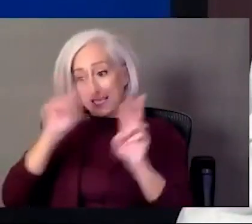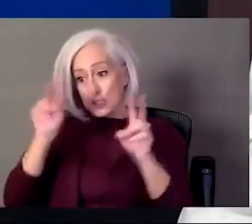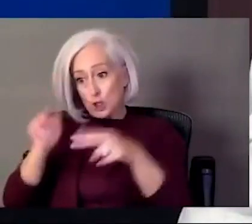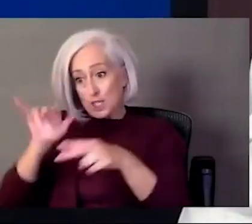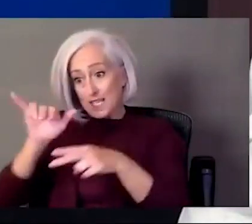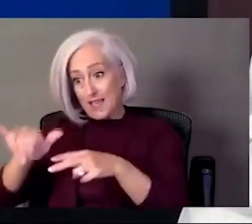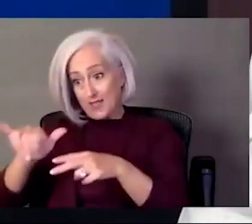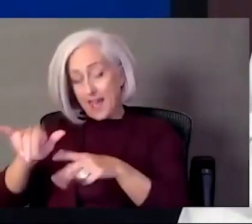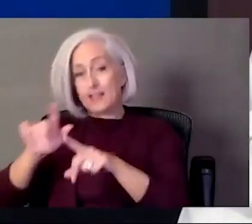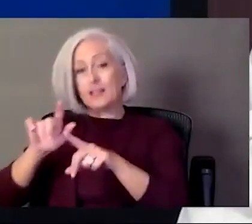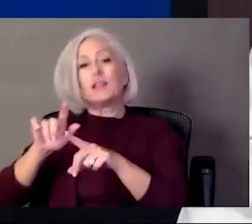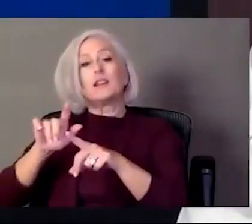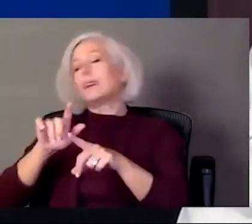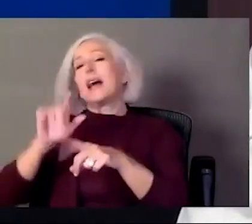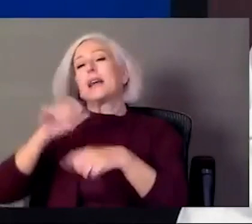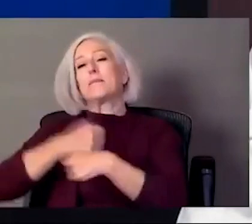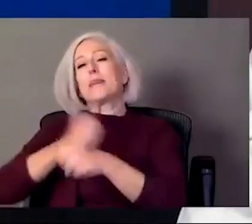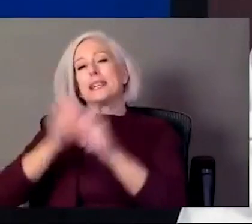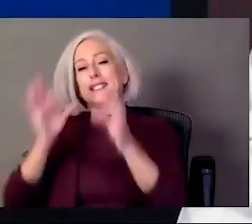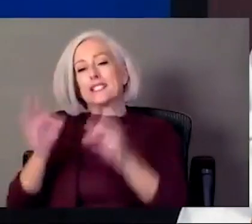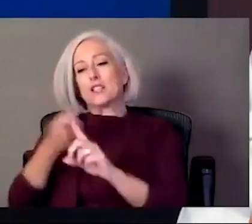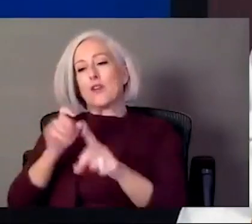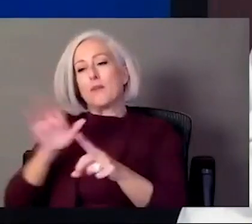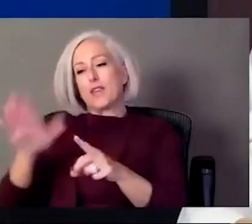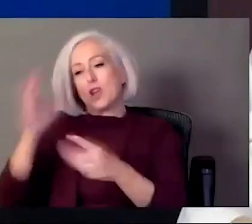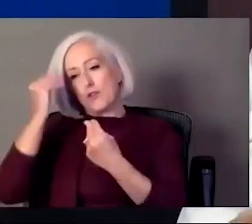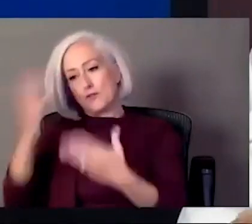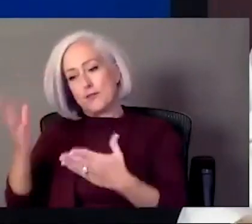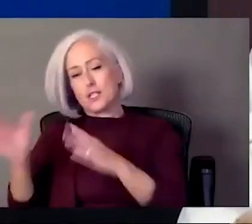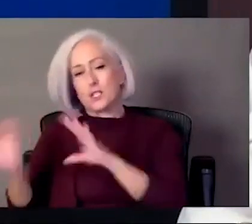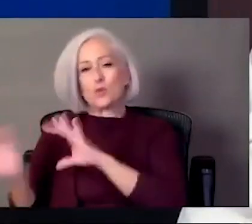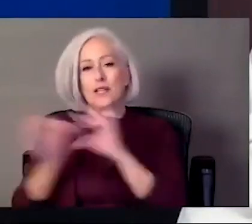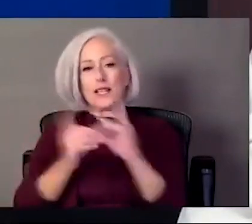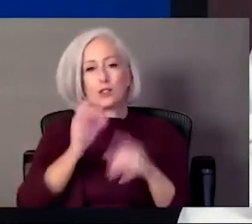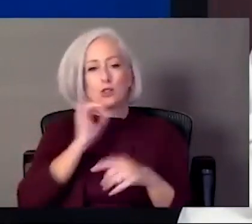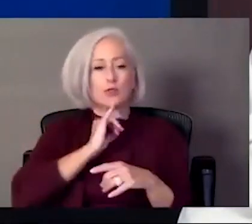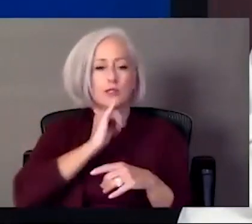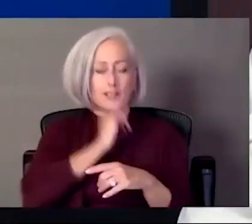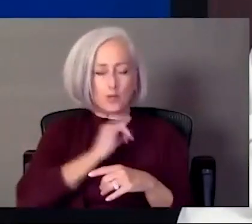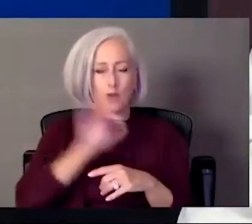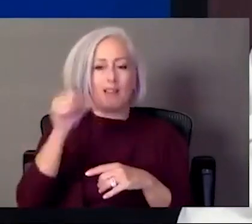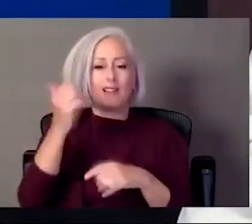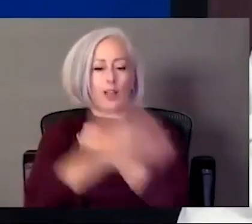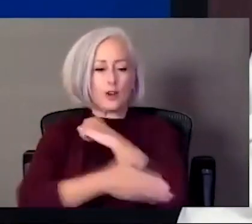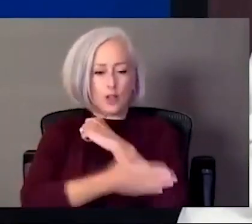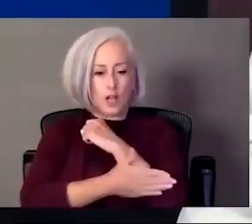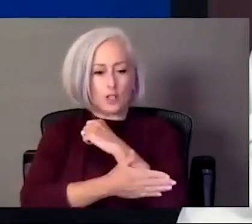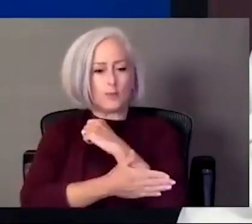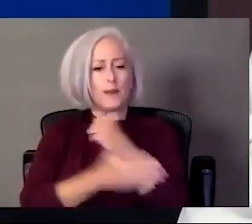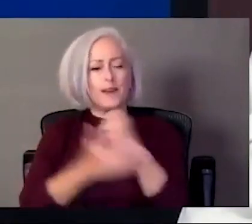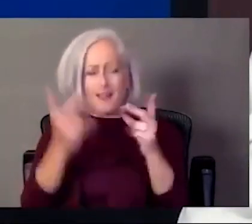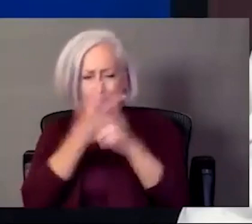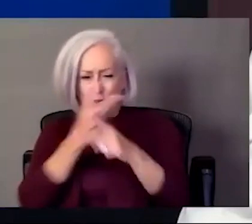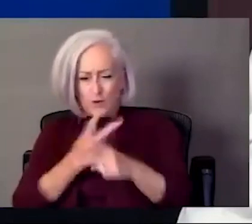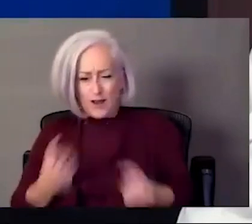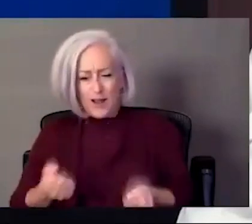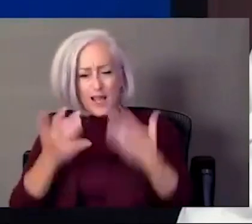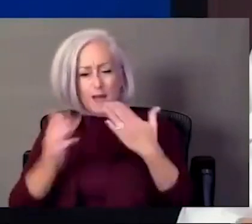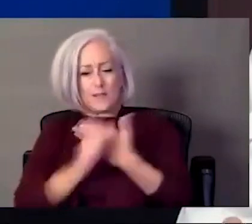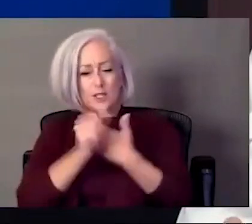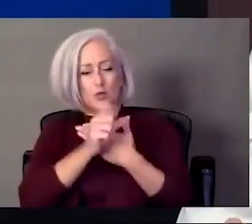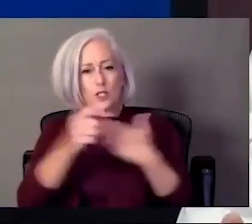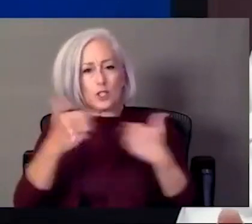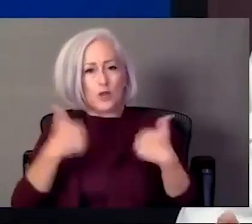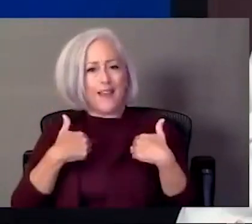Israel and other countries. But the exact quantifying exactly how much risk you have is hard to do. We just know that it looks like it